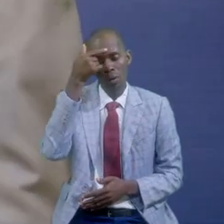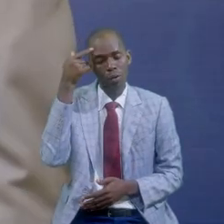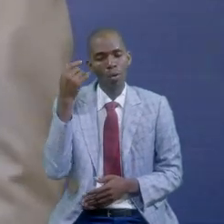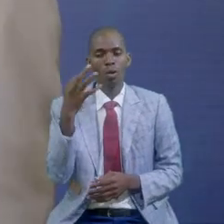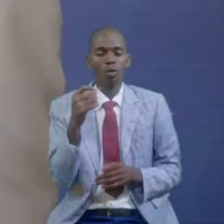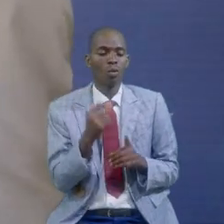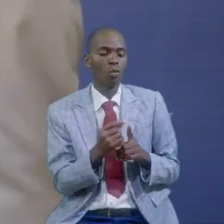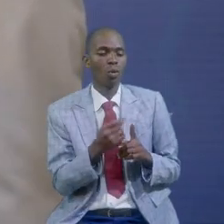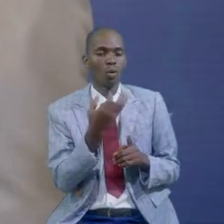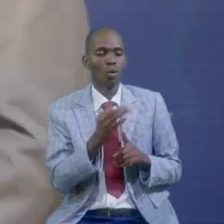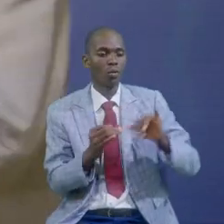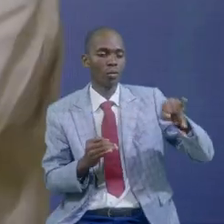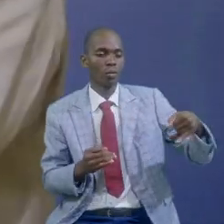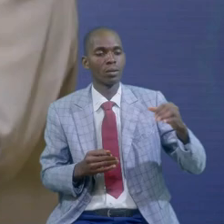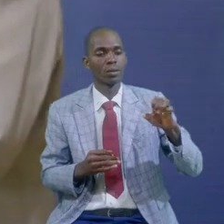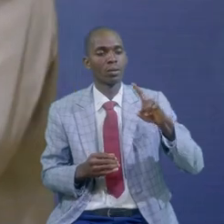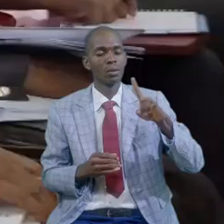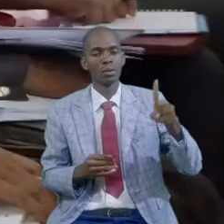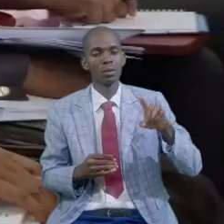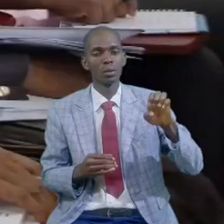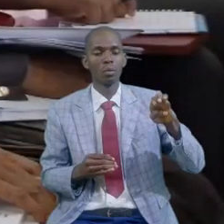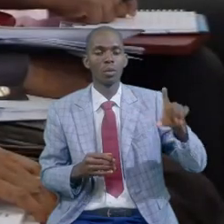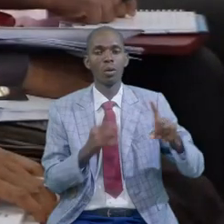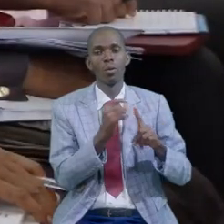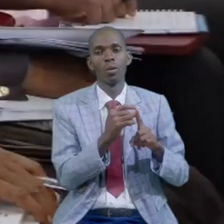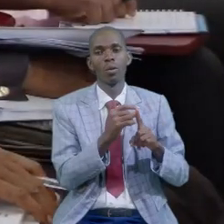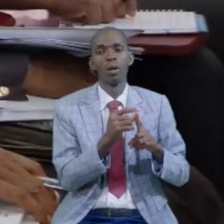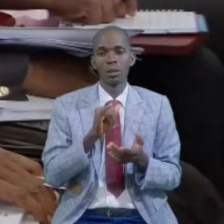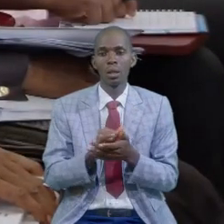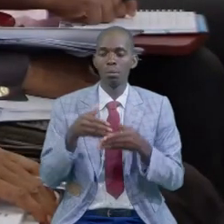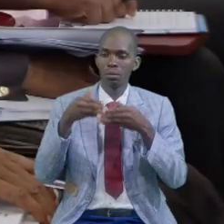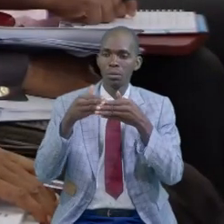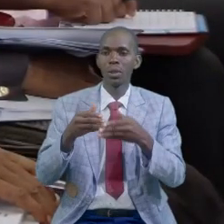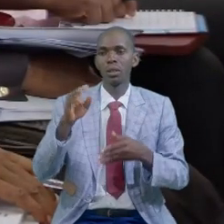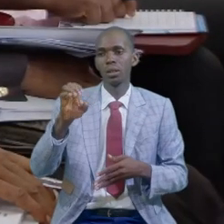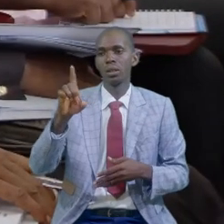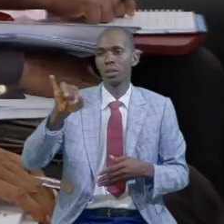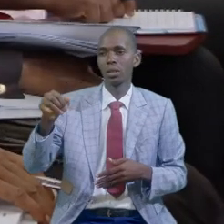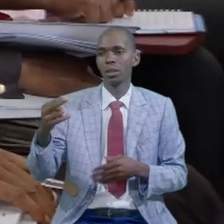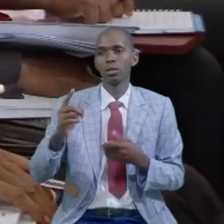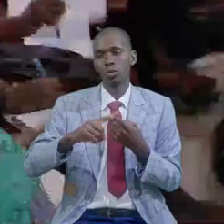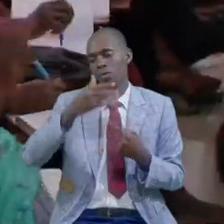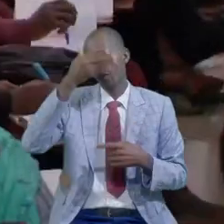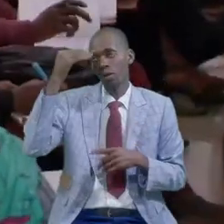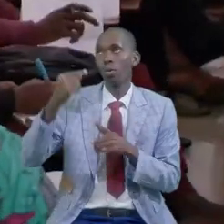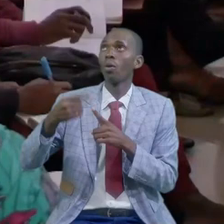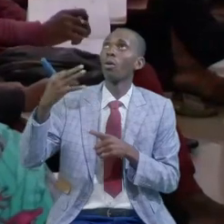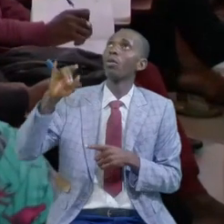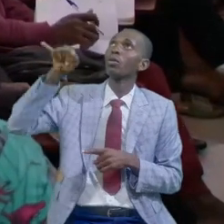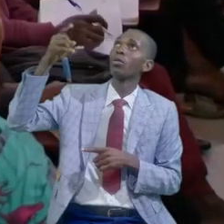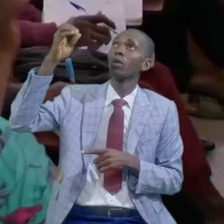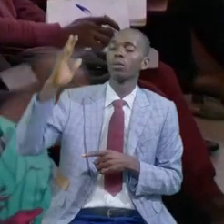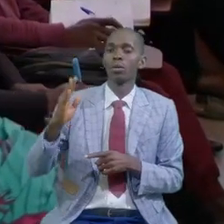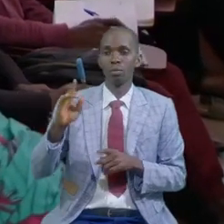forget the words of Jehovah. You will not forget. I will not forget.